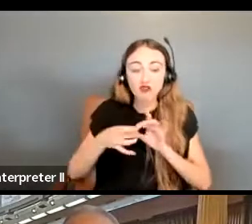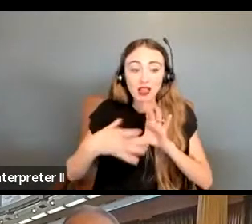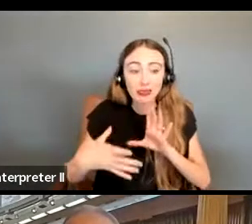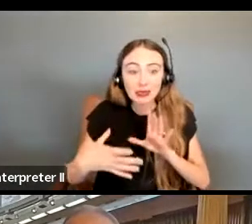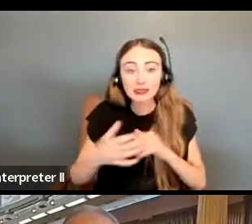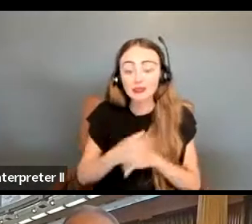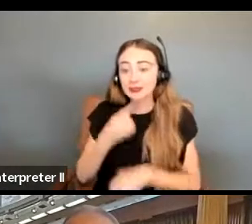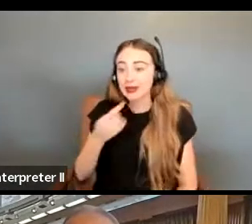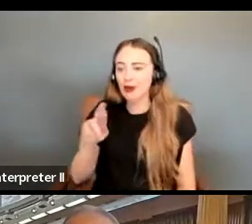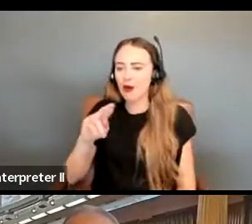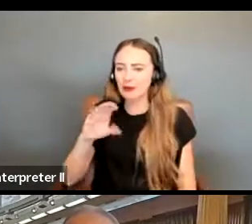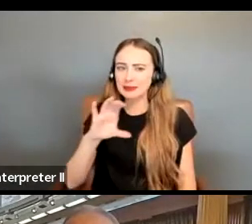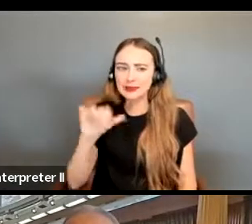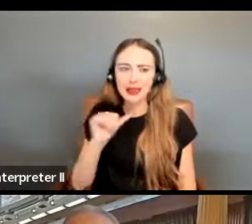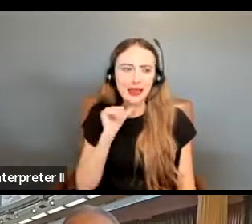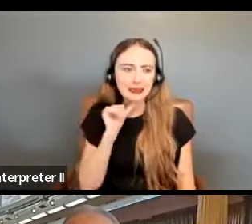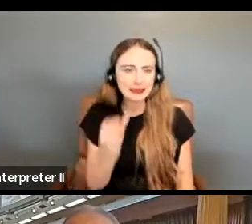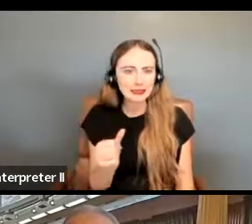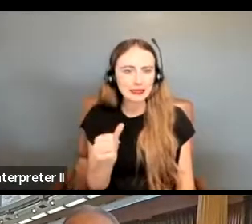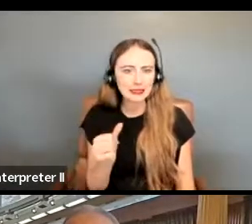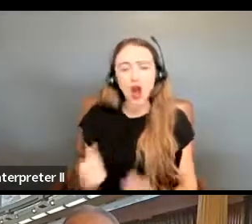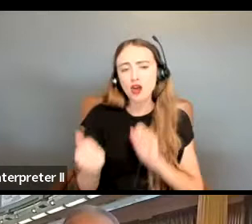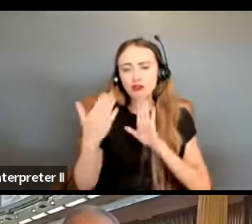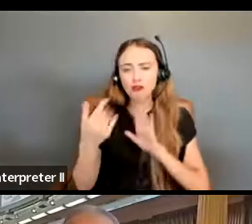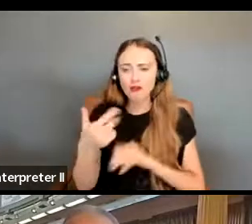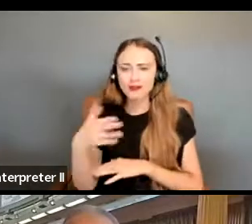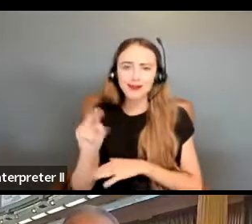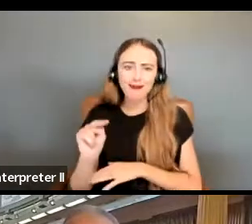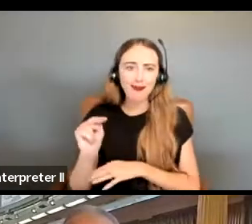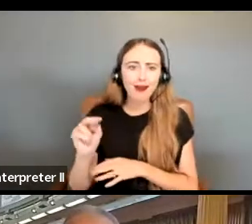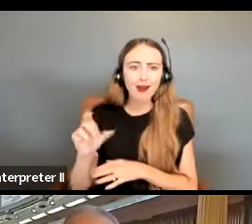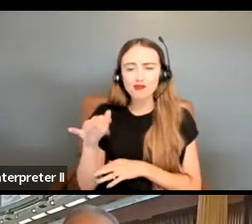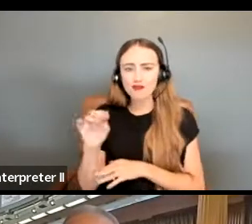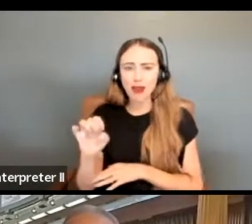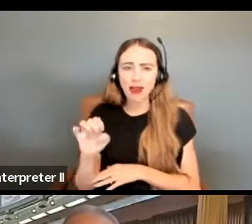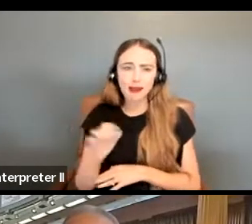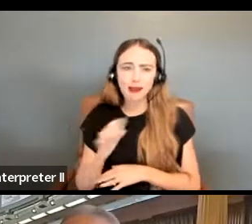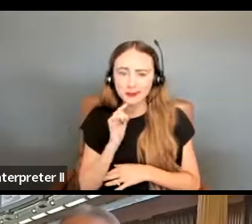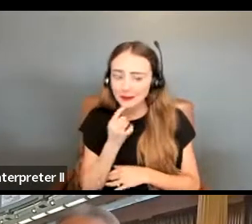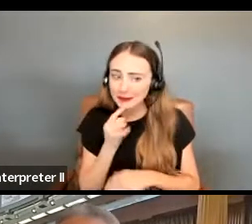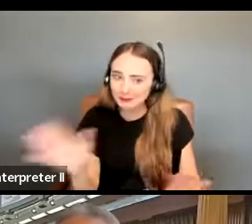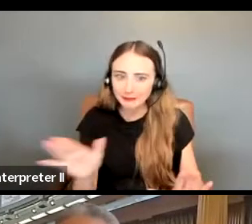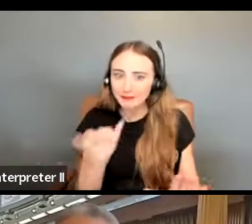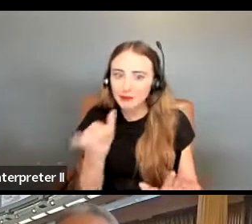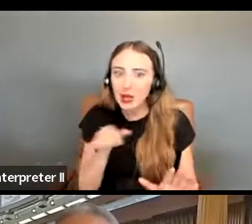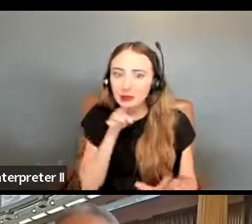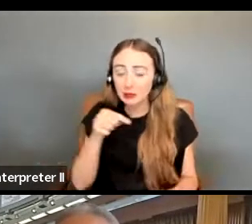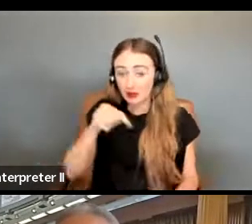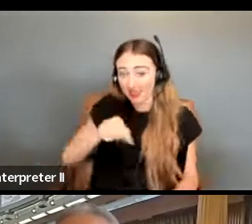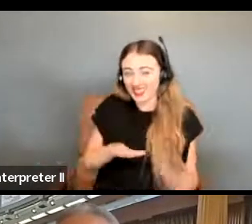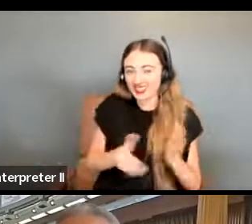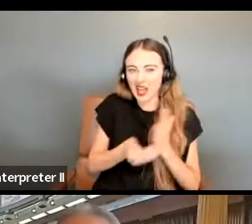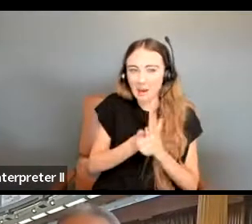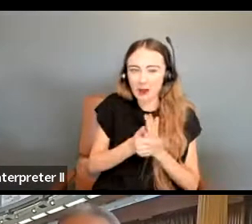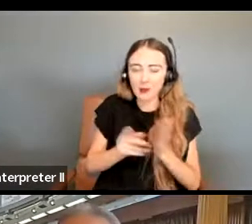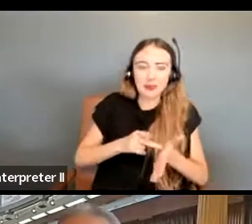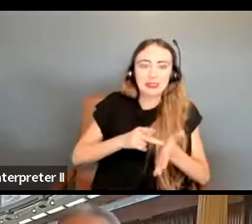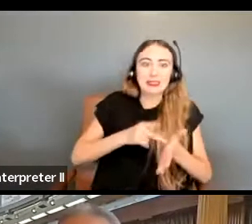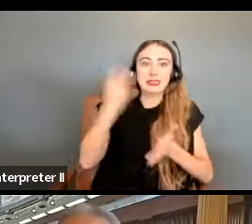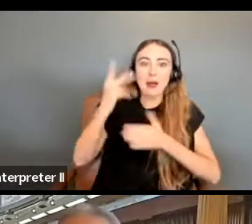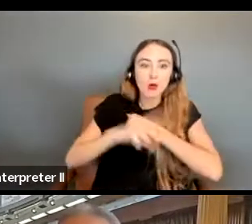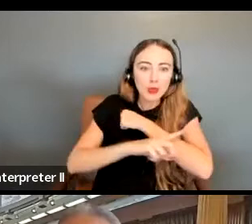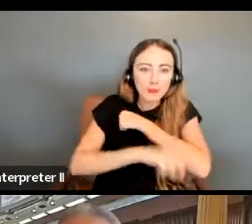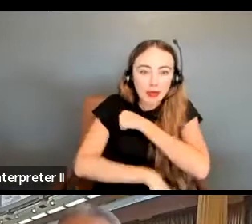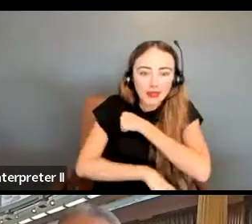that the RCCA doesn't treat gun crime seriously is untrue. The amendment before us would double the penalties for